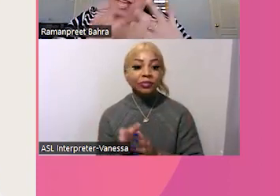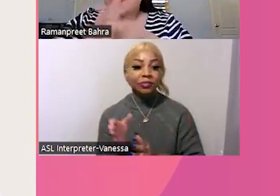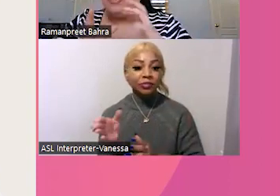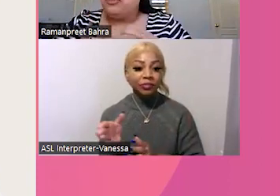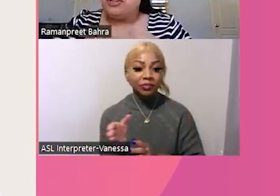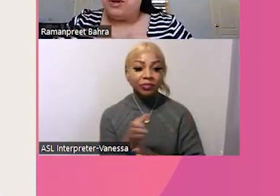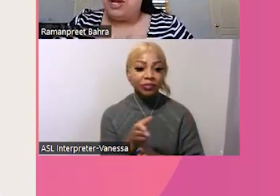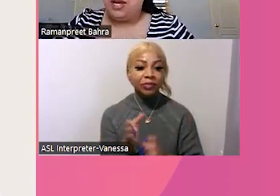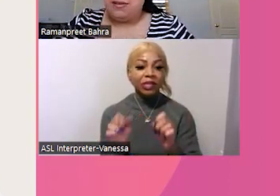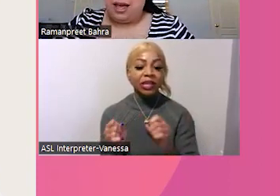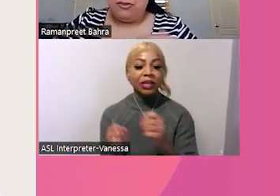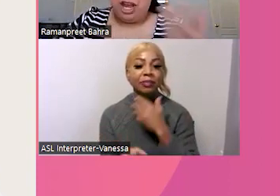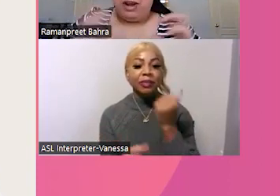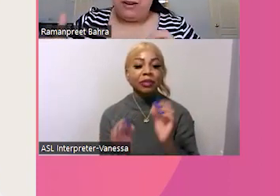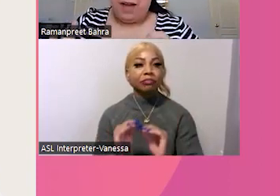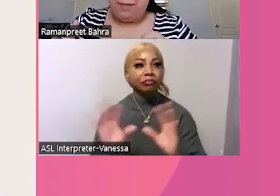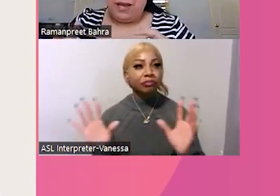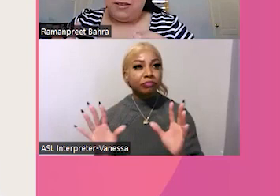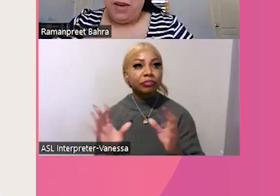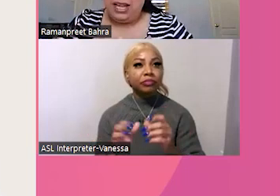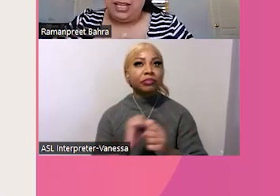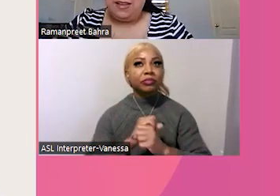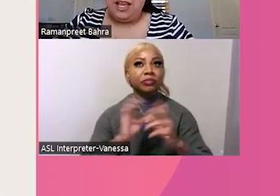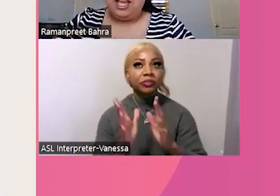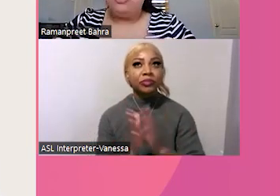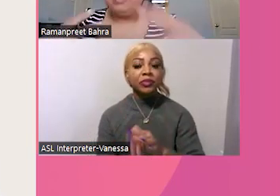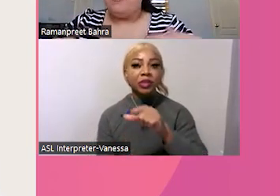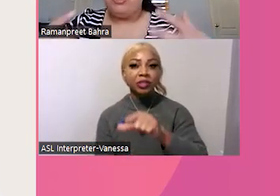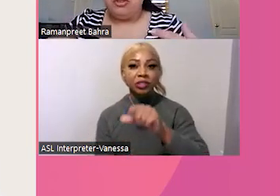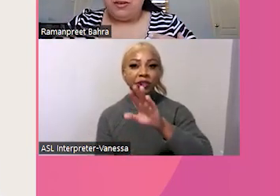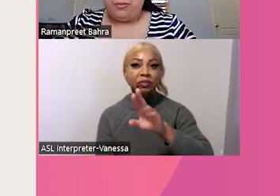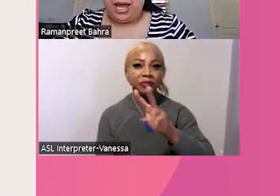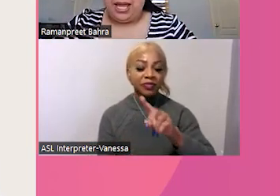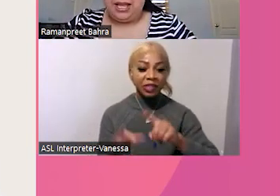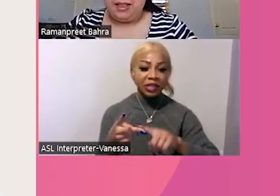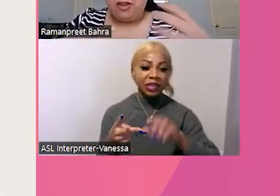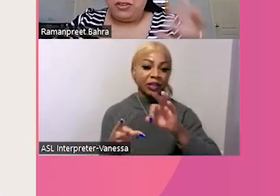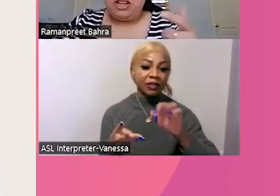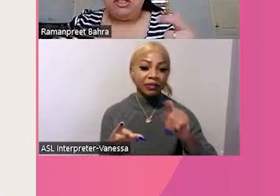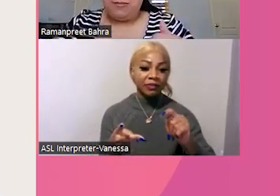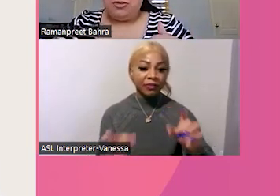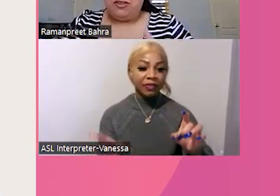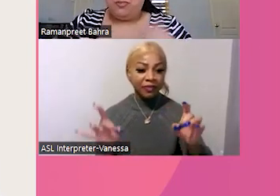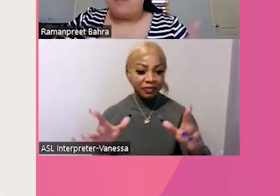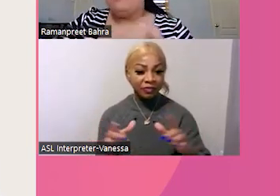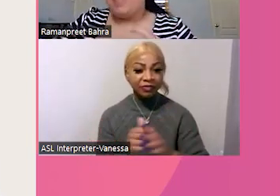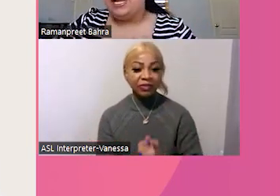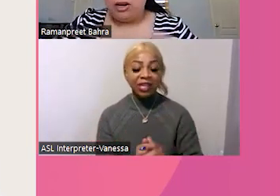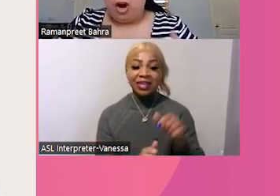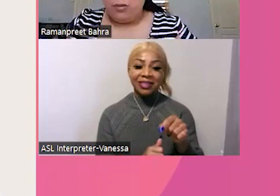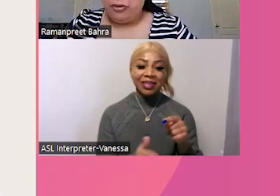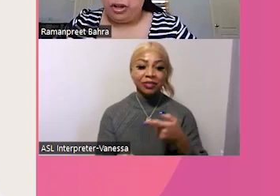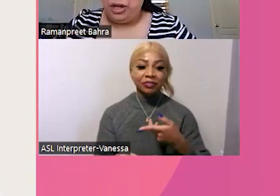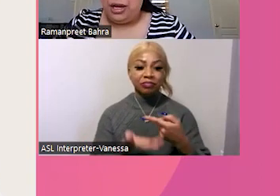this intersectional experience of gender and fat-based violence, demonstrates the way this conversation demonstrates the problematic